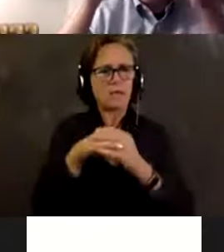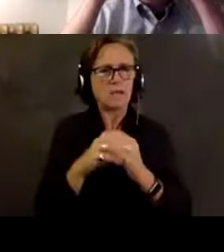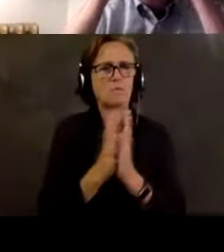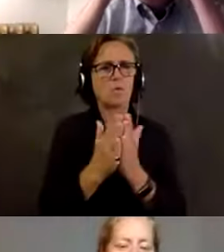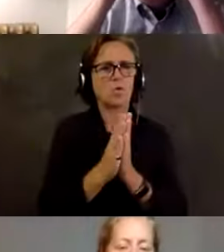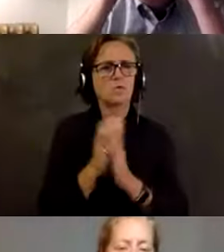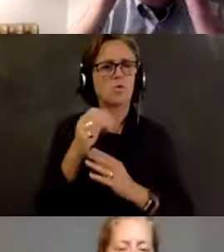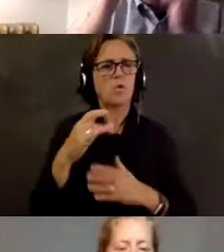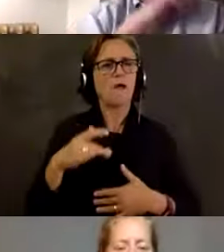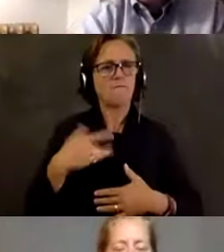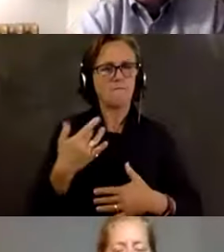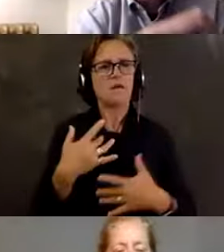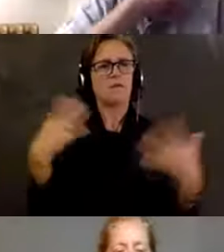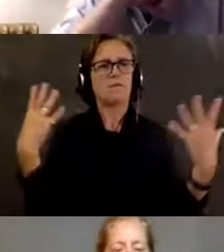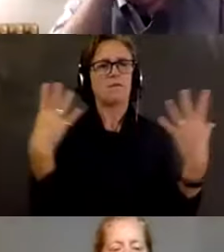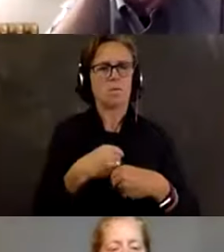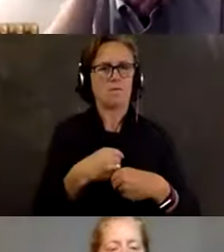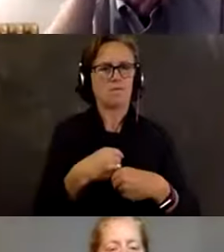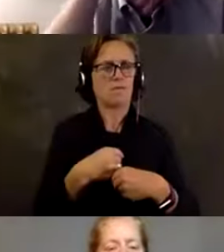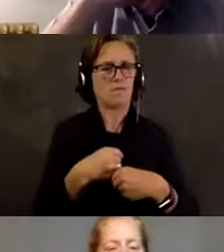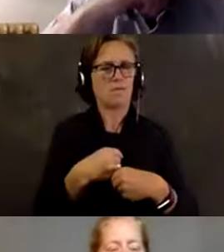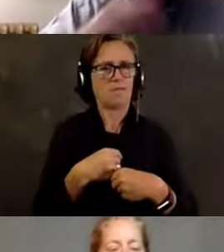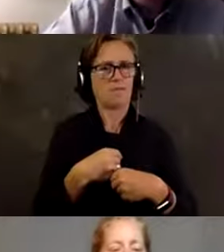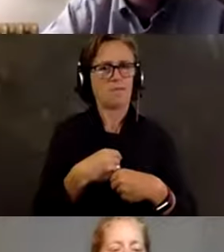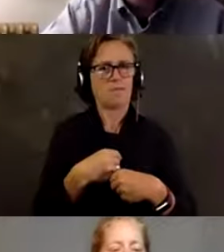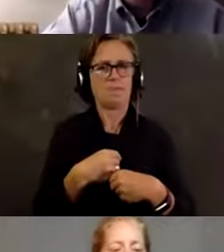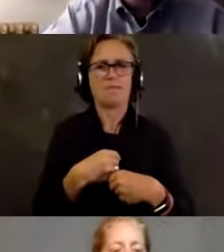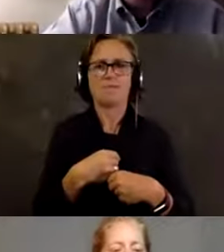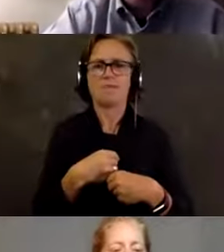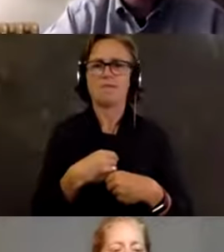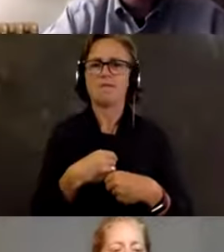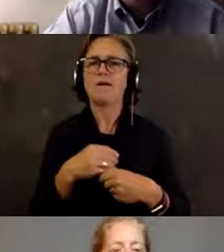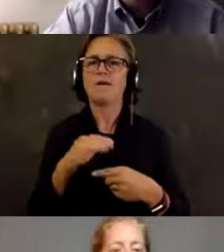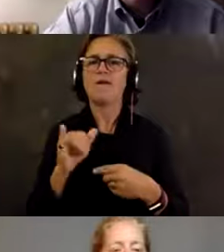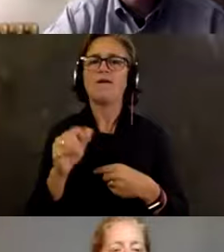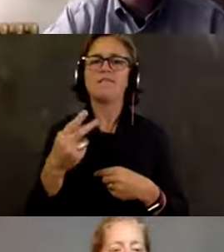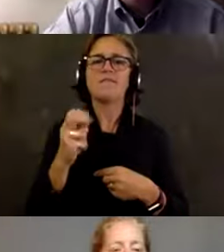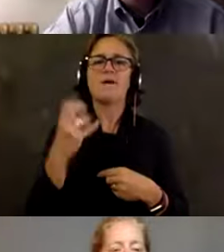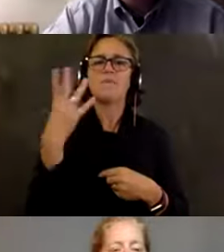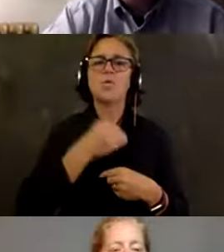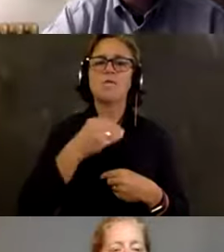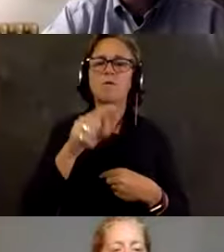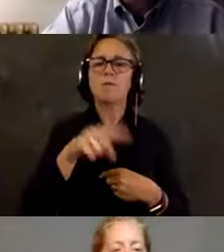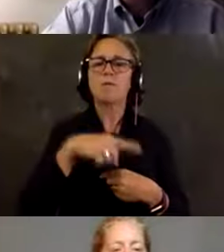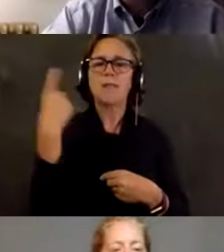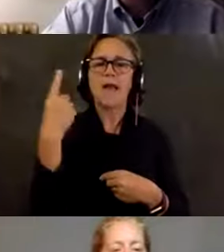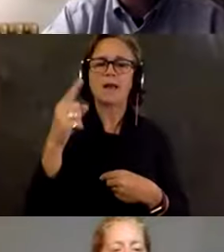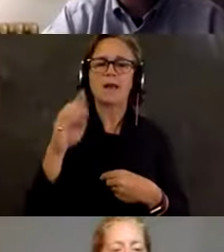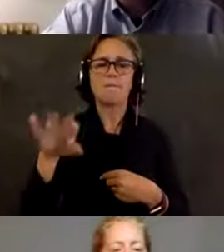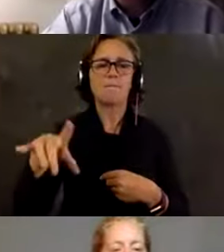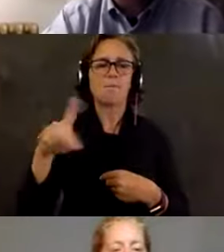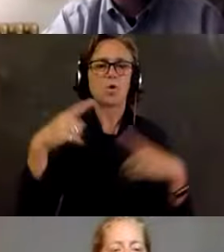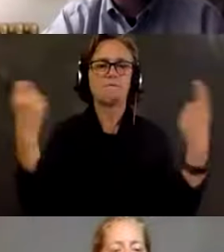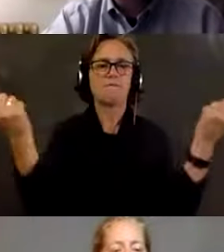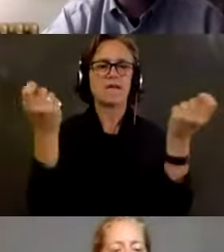One of the attendees has commented that the Beautiful Blackbird Festival is still available online, and with the work